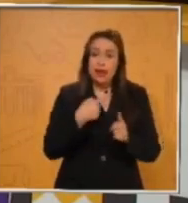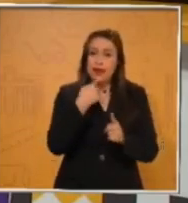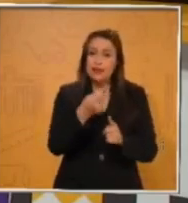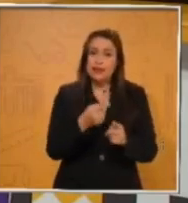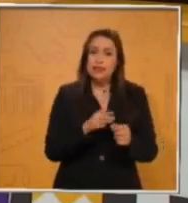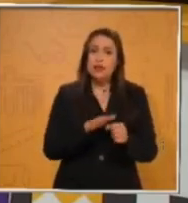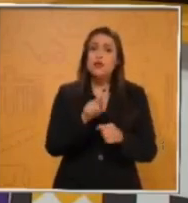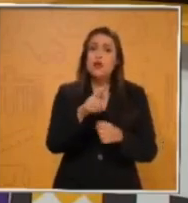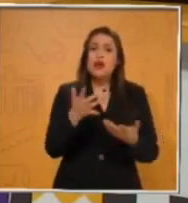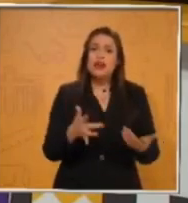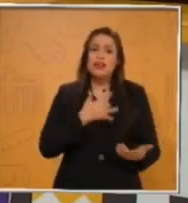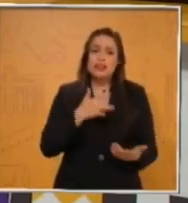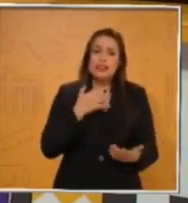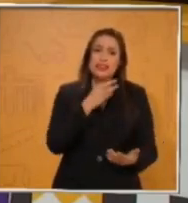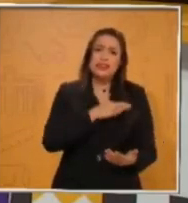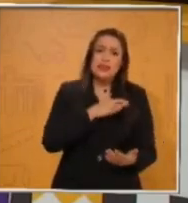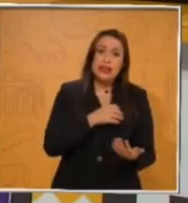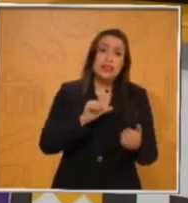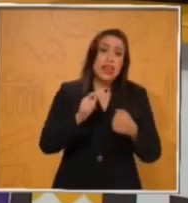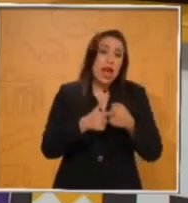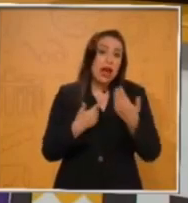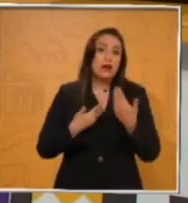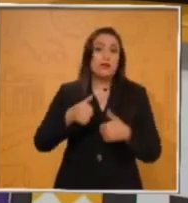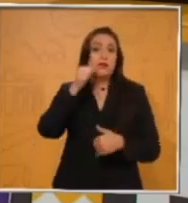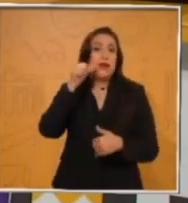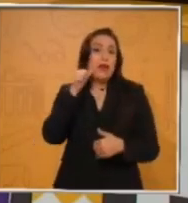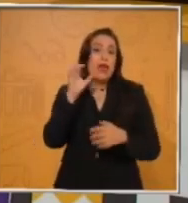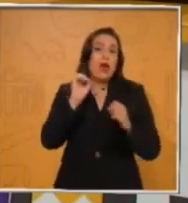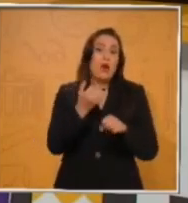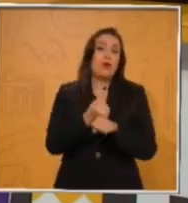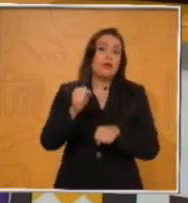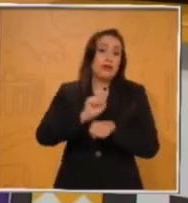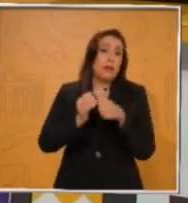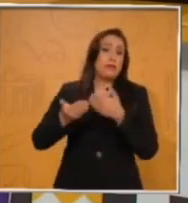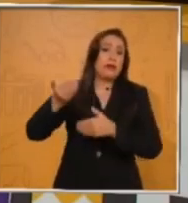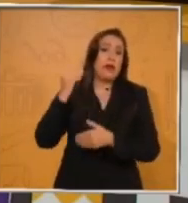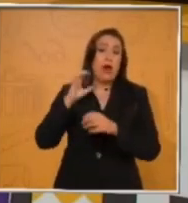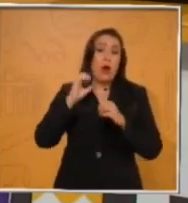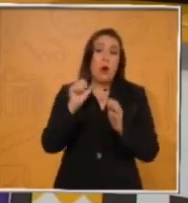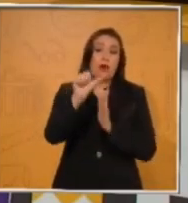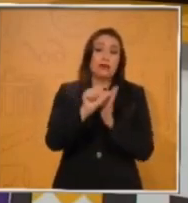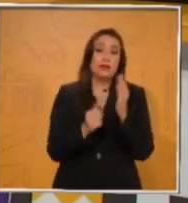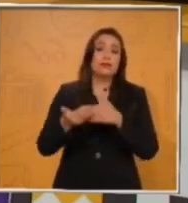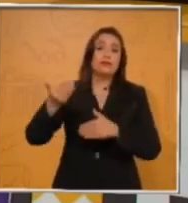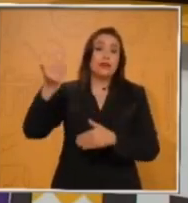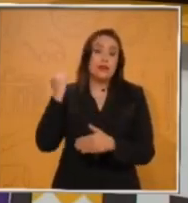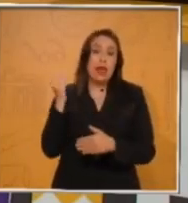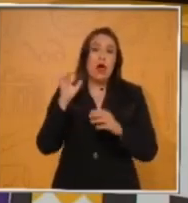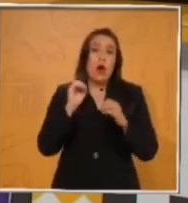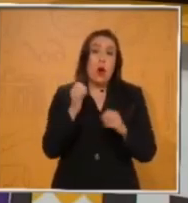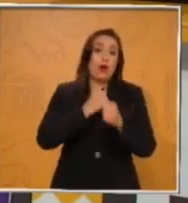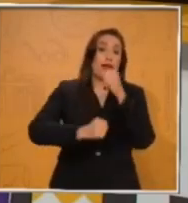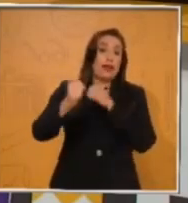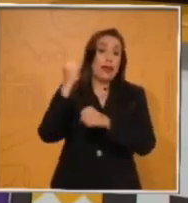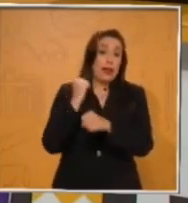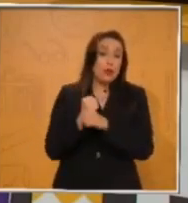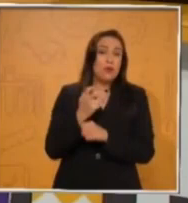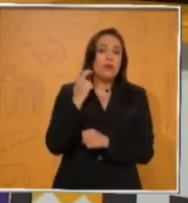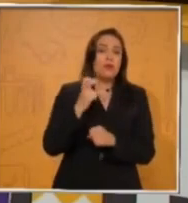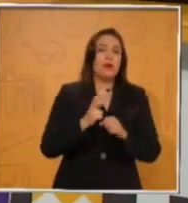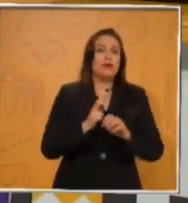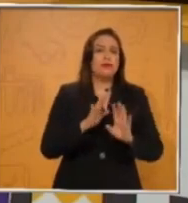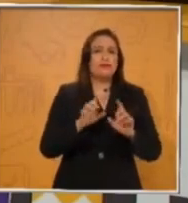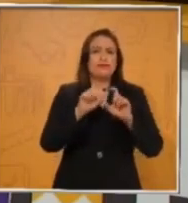you yesterday, last week, even last month, or the last year, that is